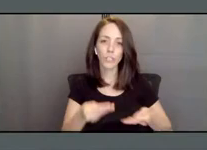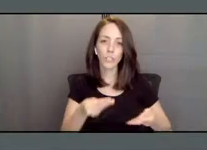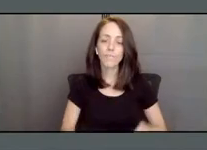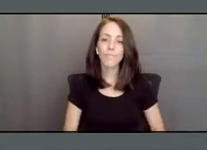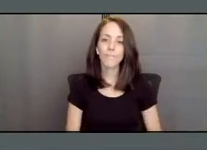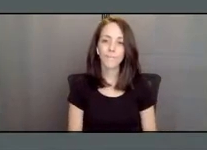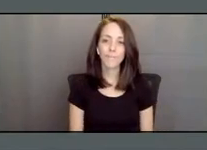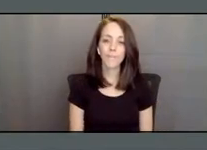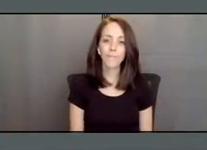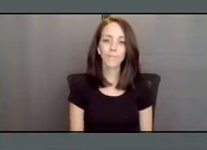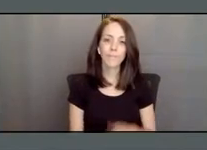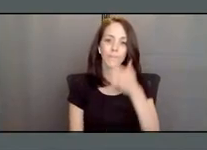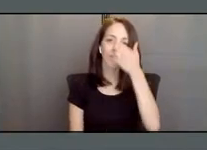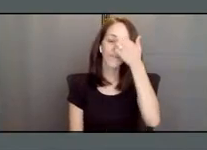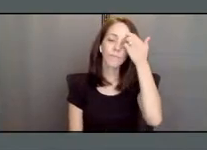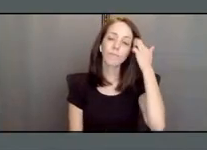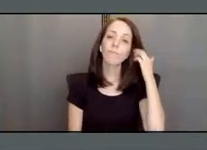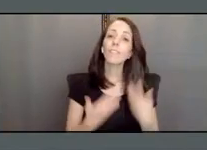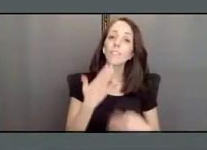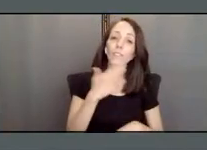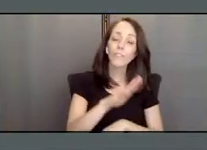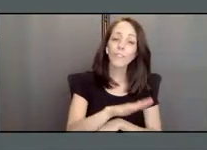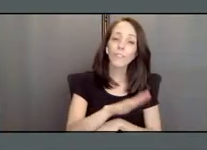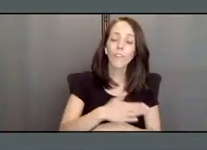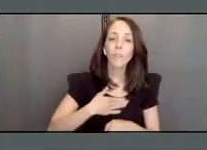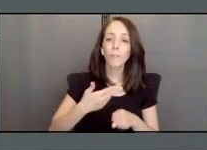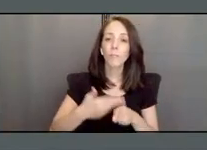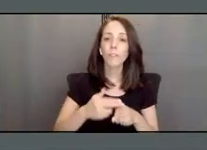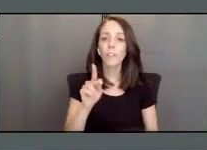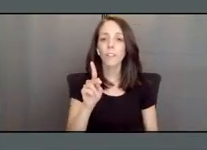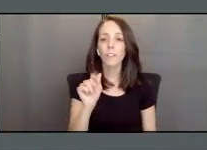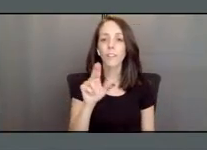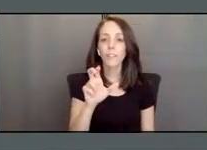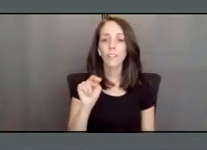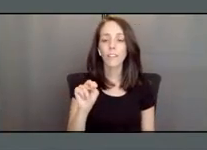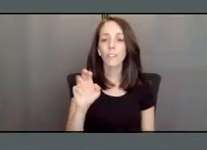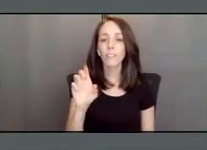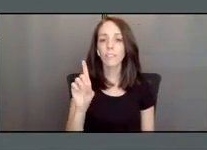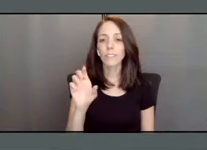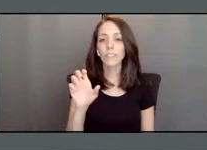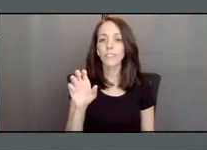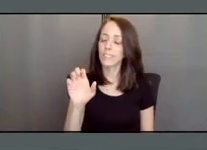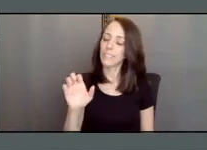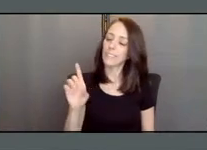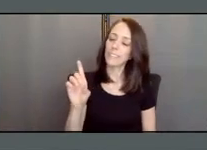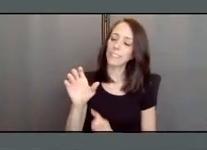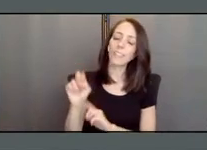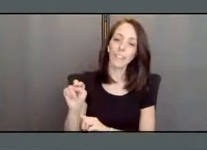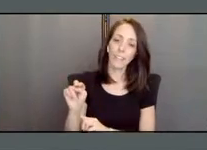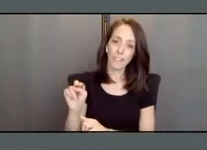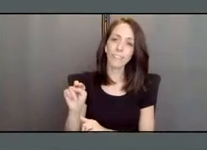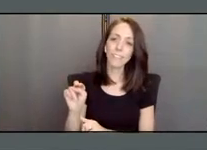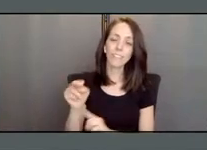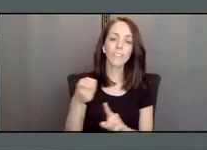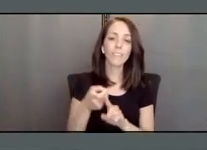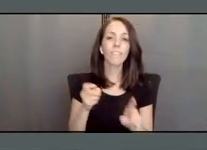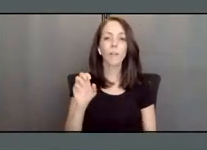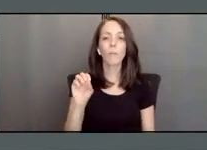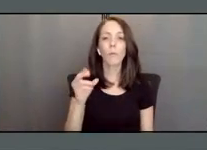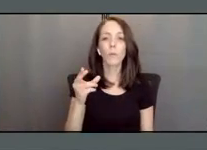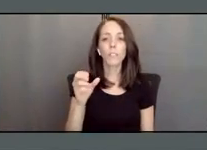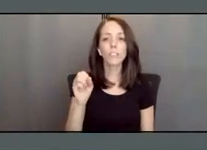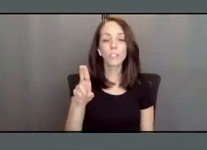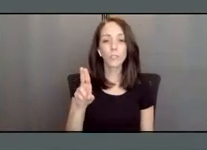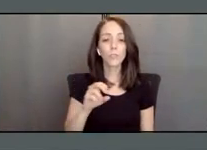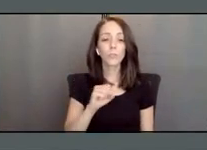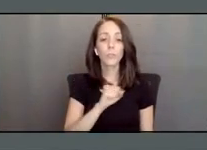Good afternoon. I'm Karen Eden, the Senate President, and I bring you greetings from the OHSU Faculty Senate. Thank